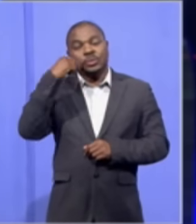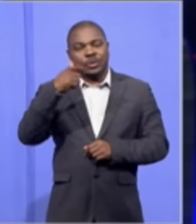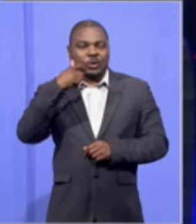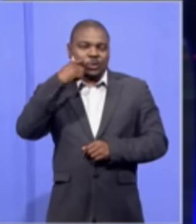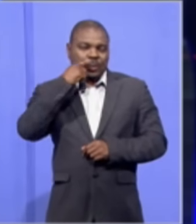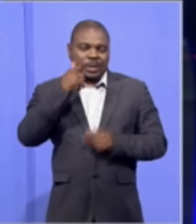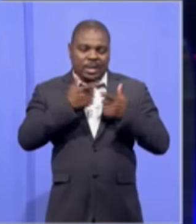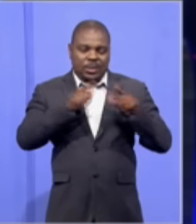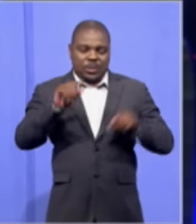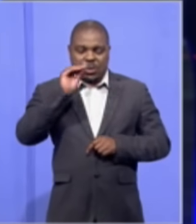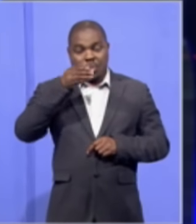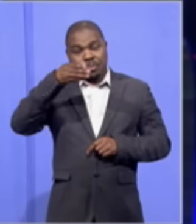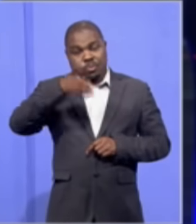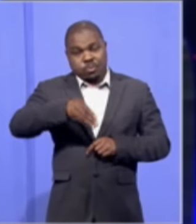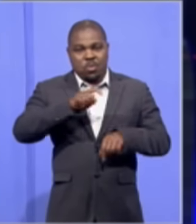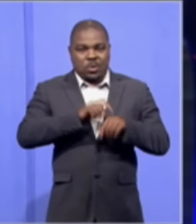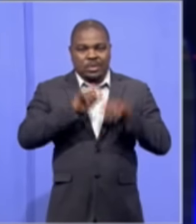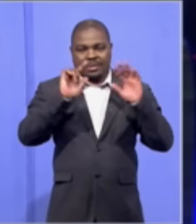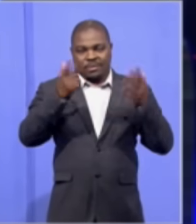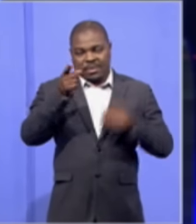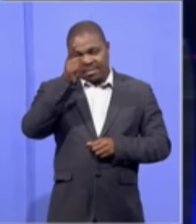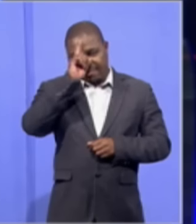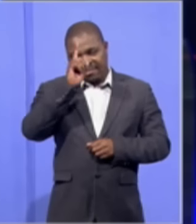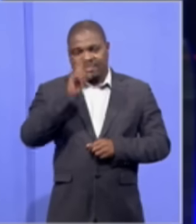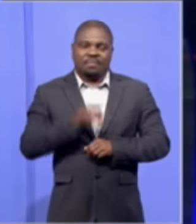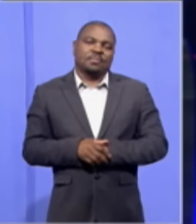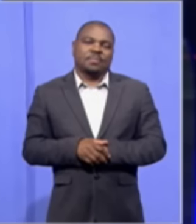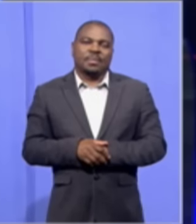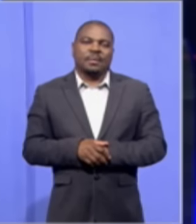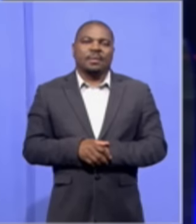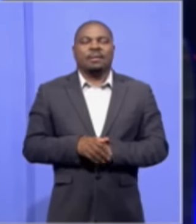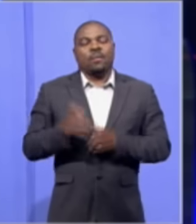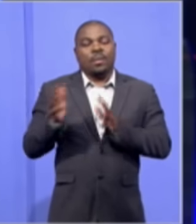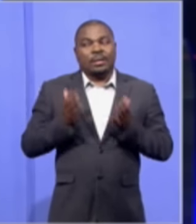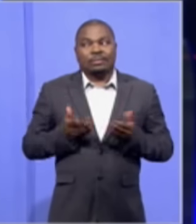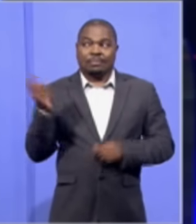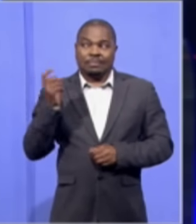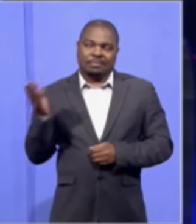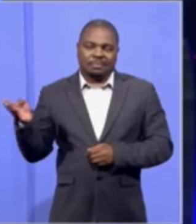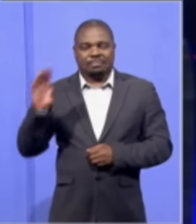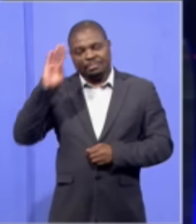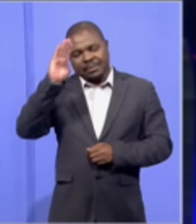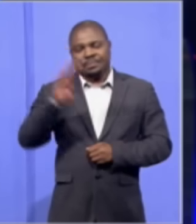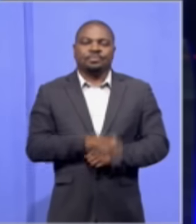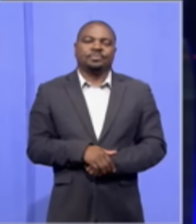ditaba tsa Setswana hosane ka hora ya bosupa ka phirimana bulipi bja latela ke utaba